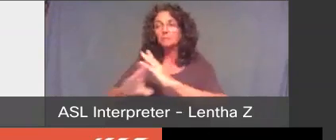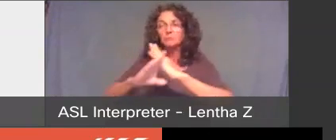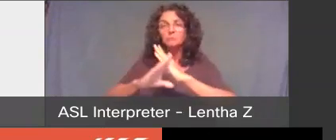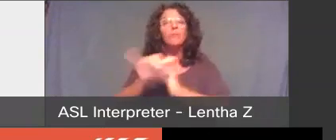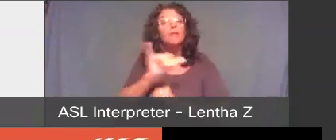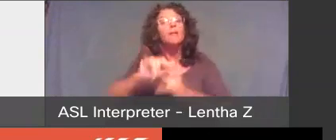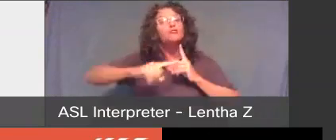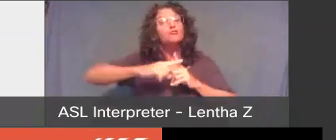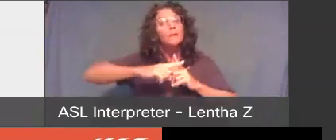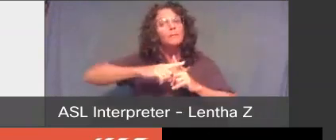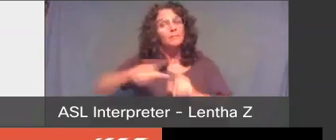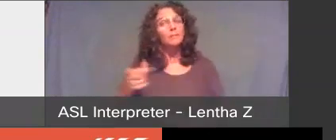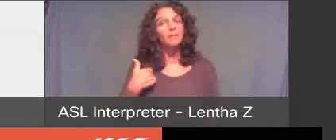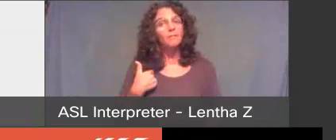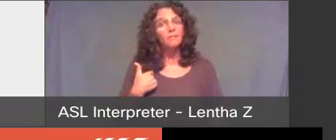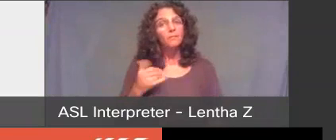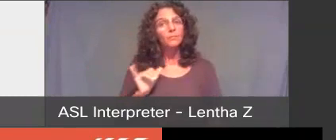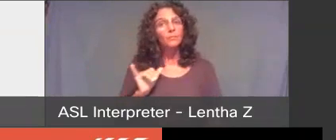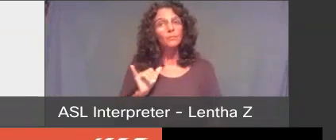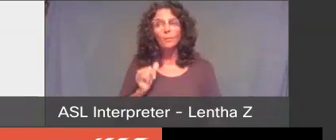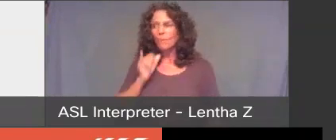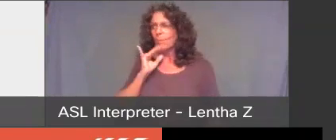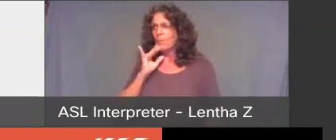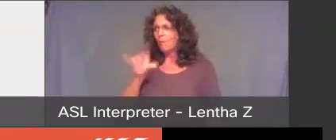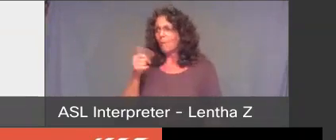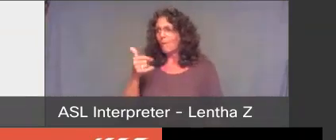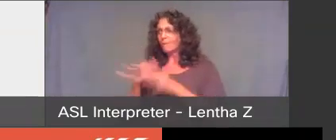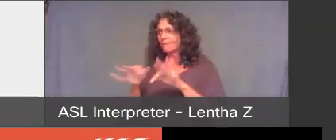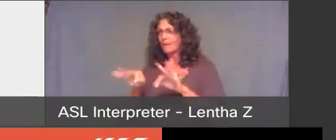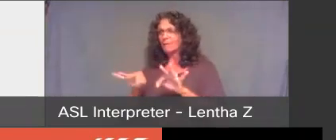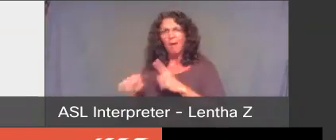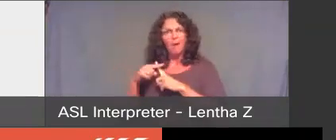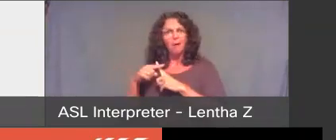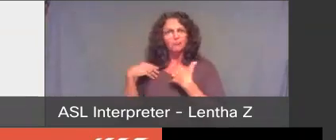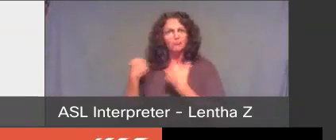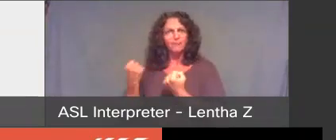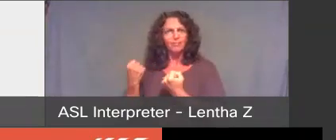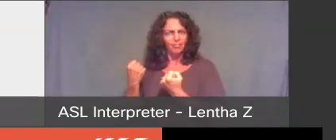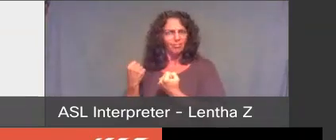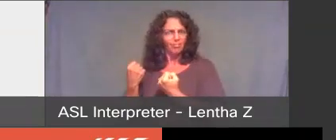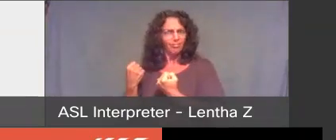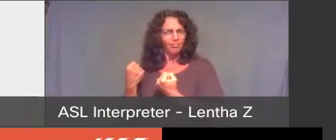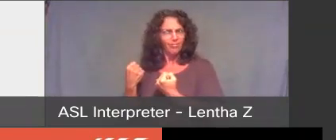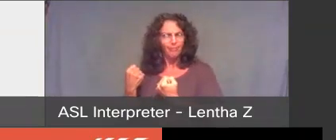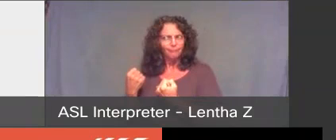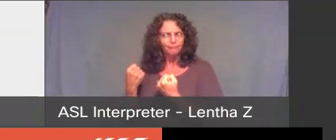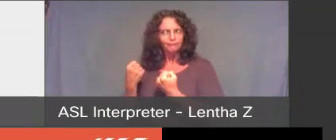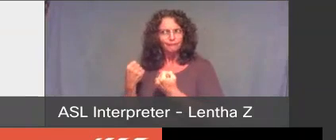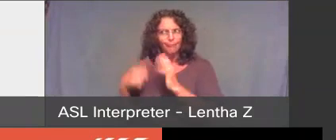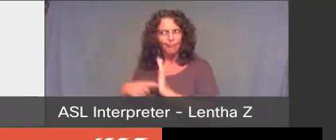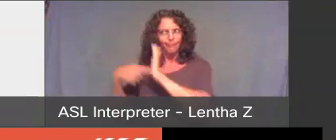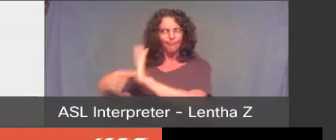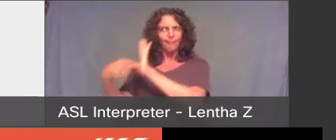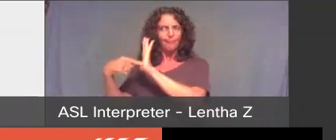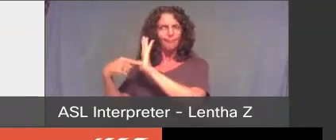and assets too, right? That being able to speak a different language is a strength. And the more we can do to highlight those experiences